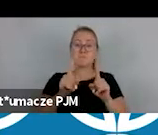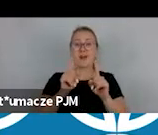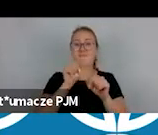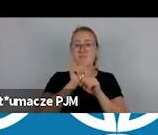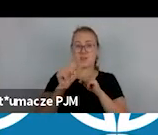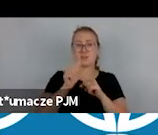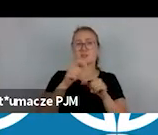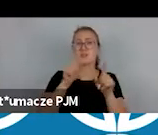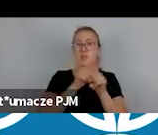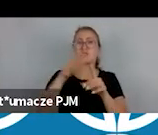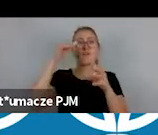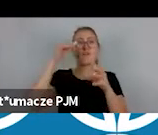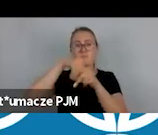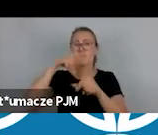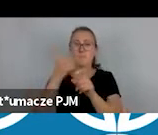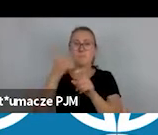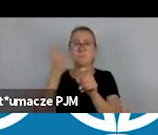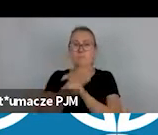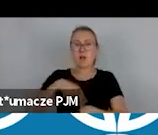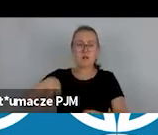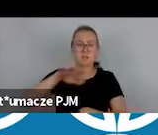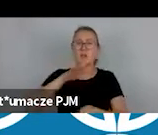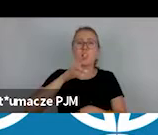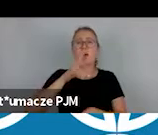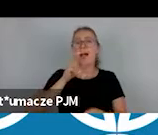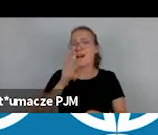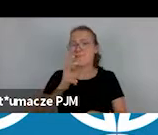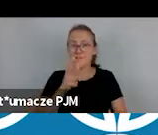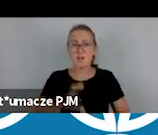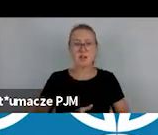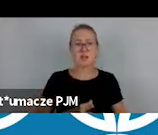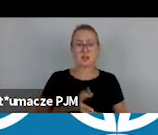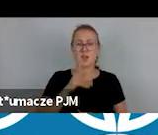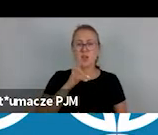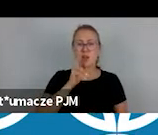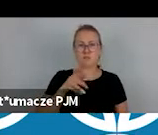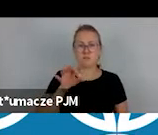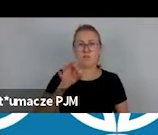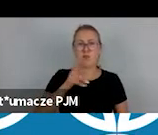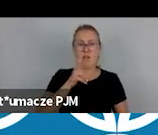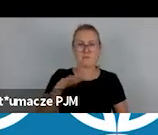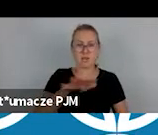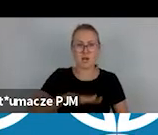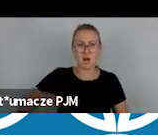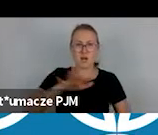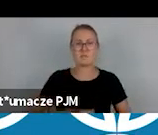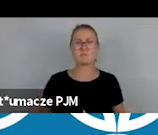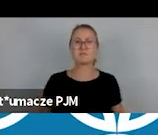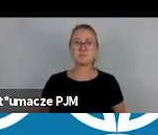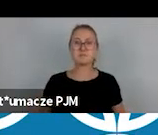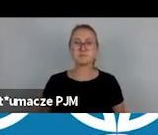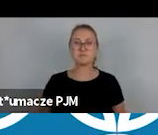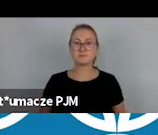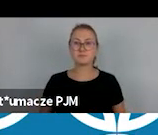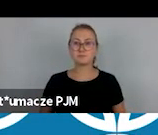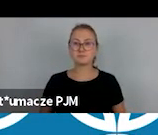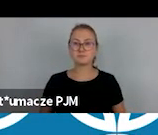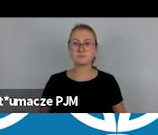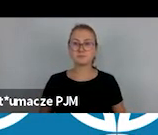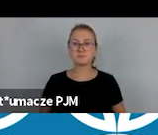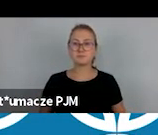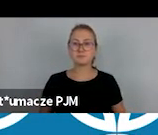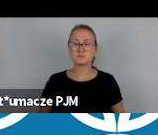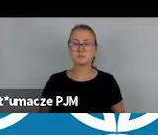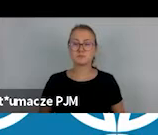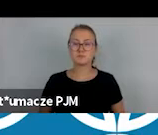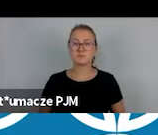also in Europe. And I'm pretty sure that there is in fact a WILP chapter in Poland. 4 big programs, one focusing on